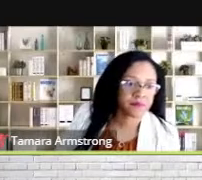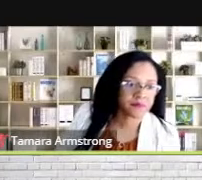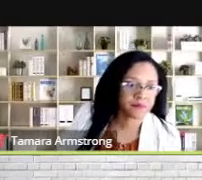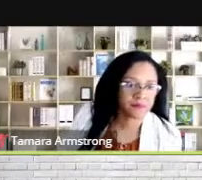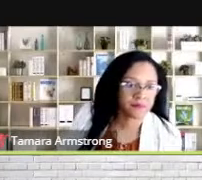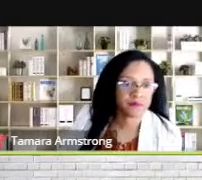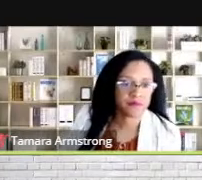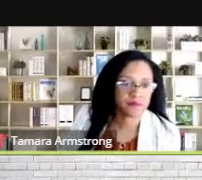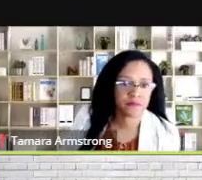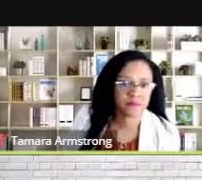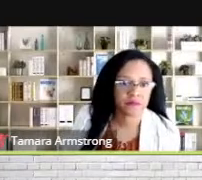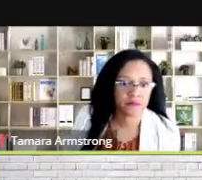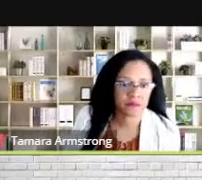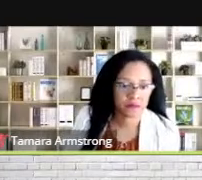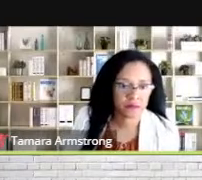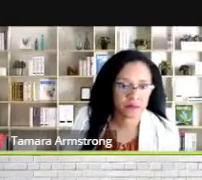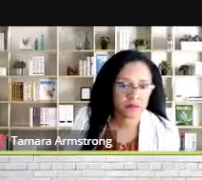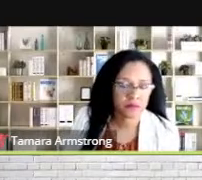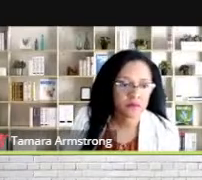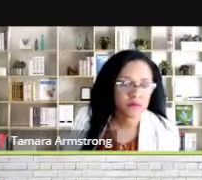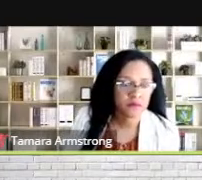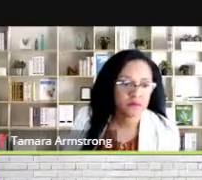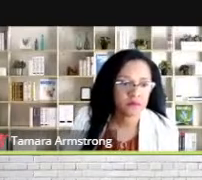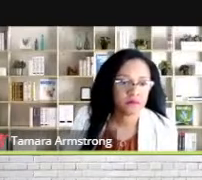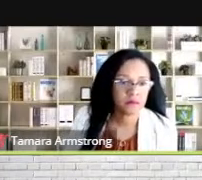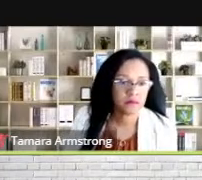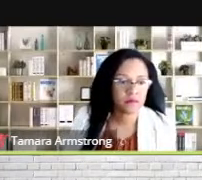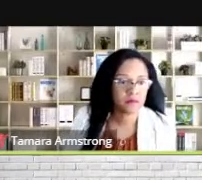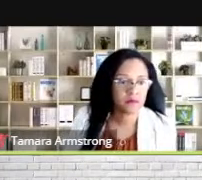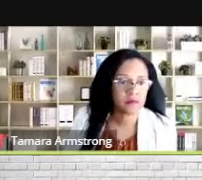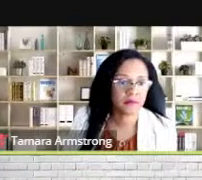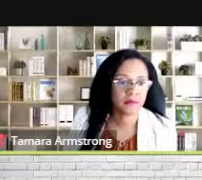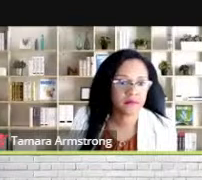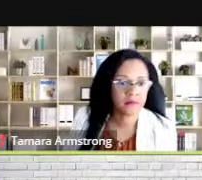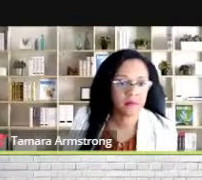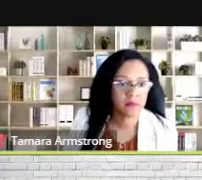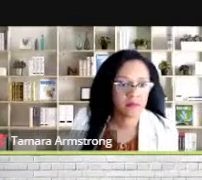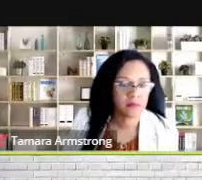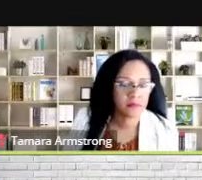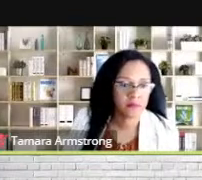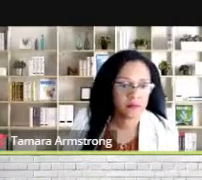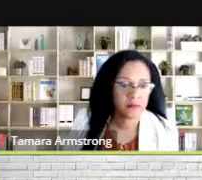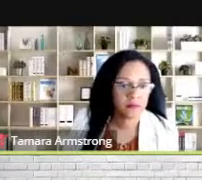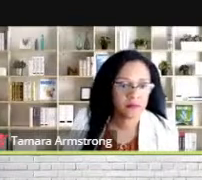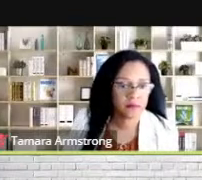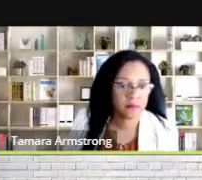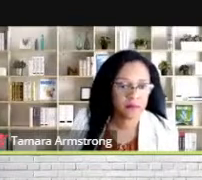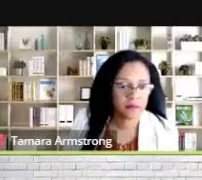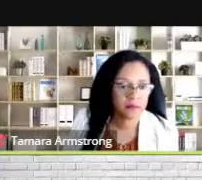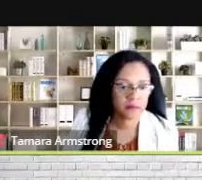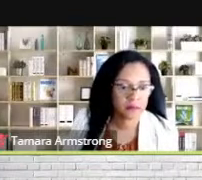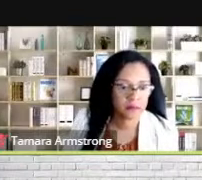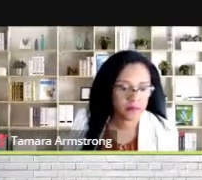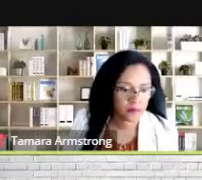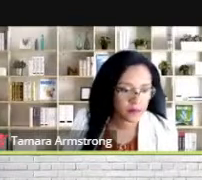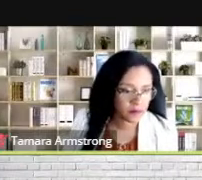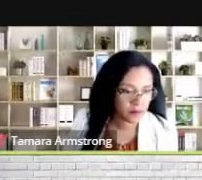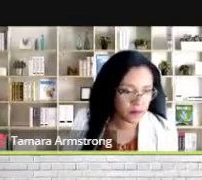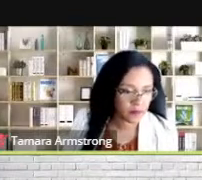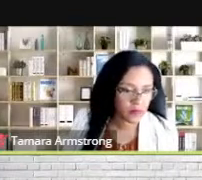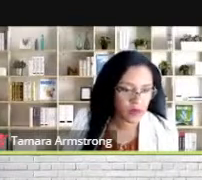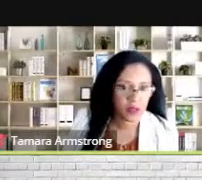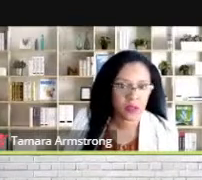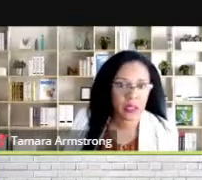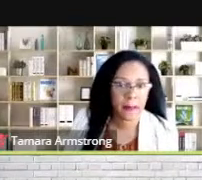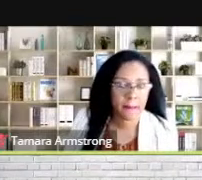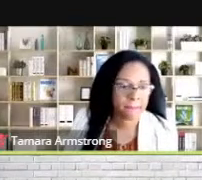confirm that, but she's gone. Secondly, the president of Sacramento State, which is Robert